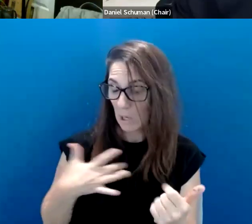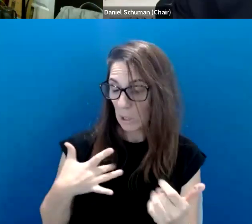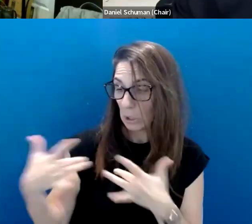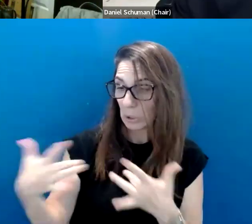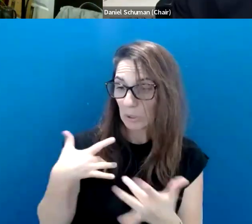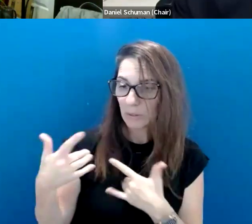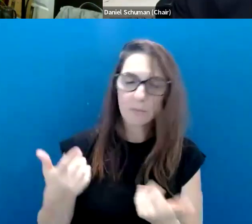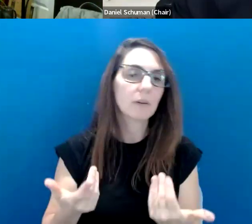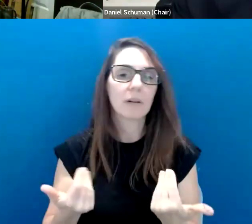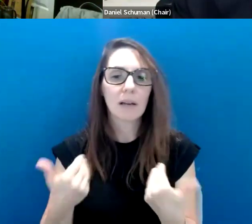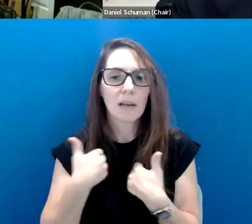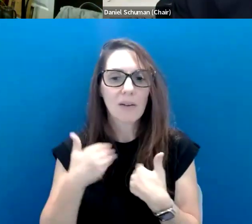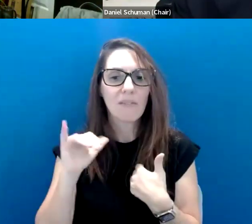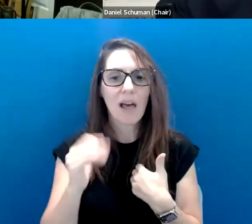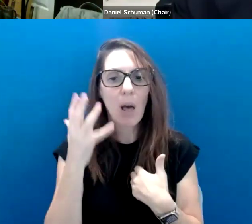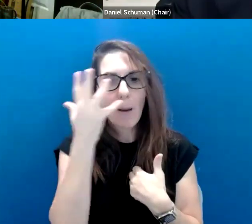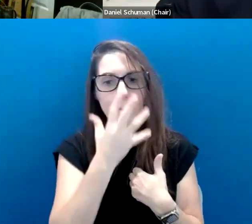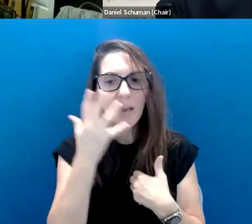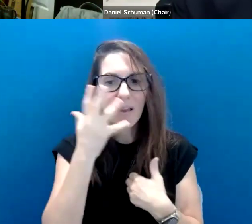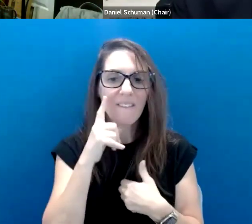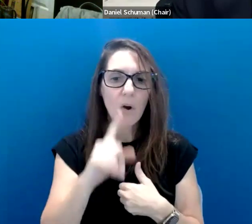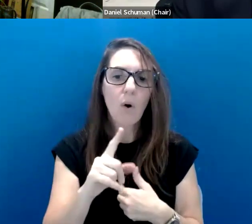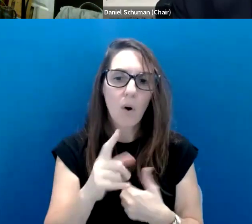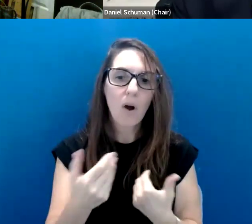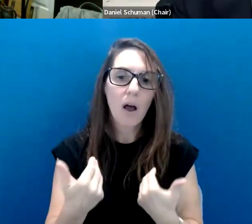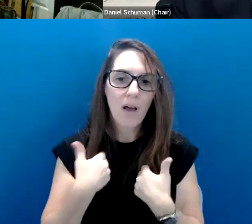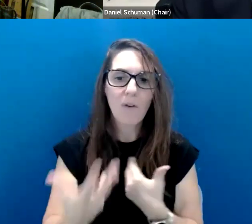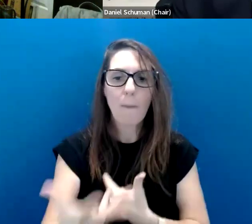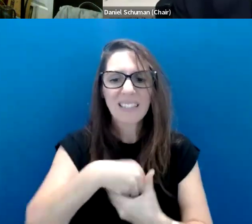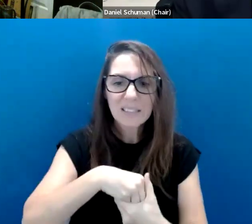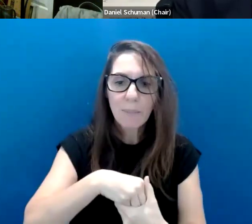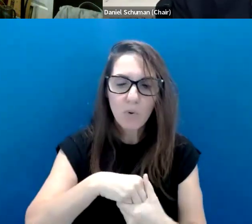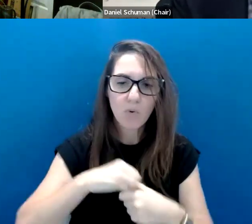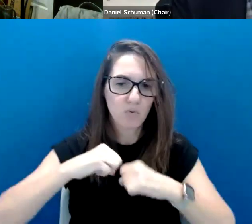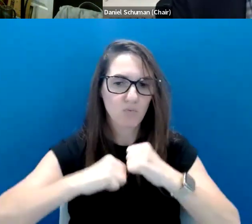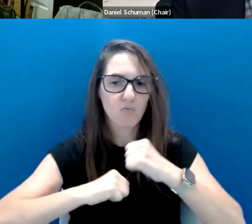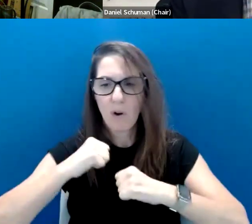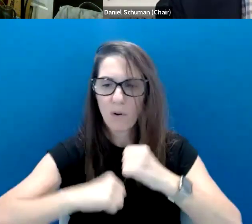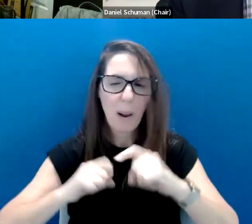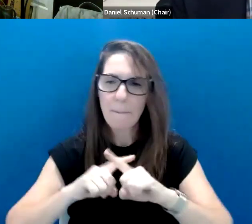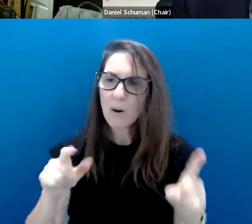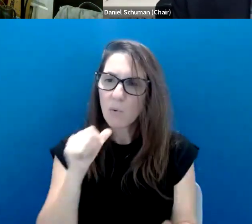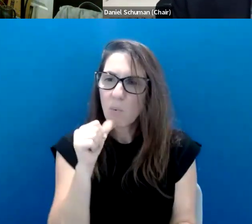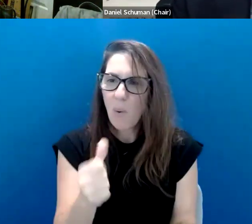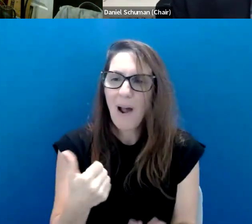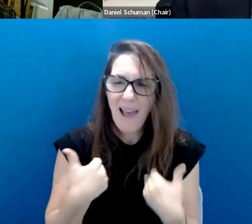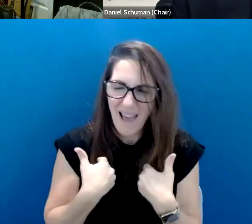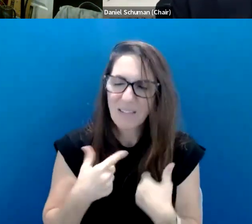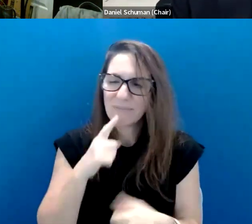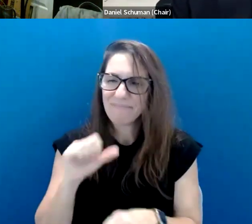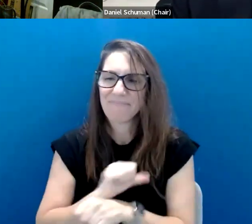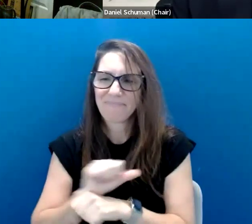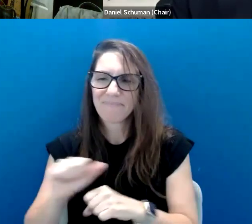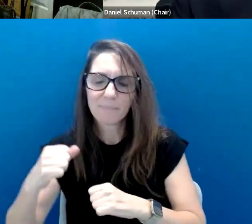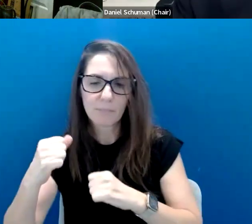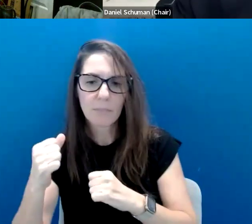the appearance of having a participatory structure, but not actually having a participatory structure. So the idea